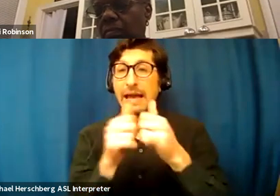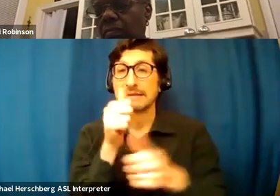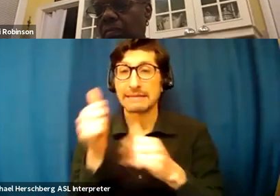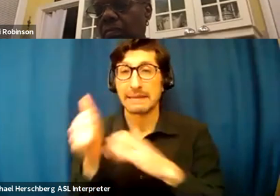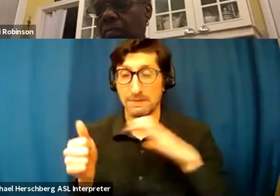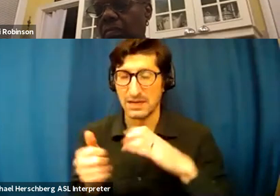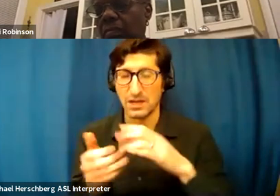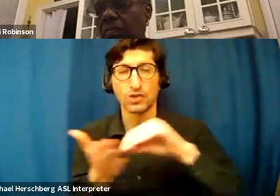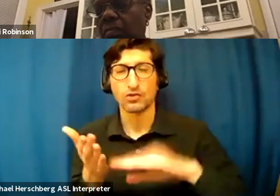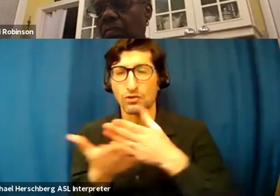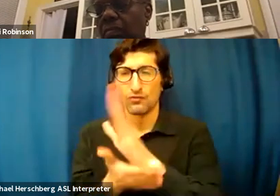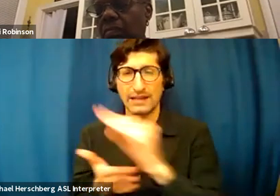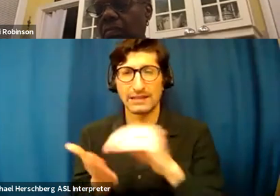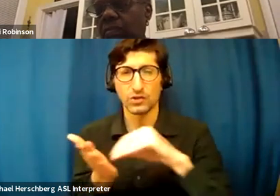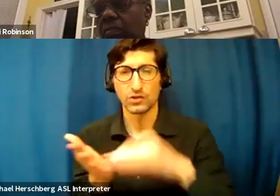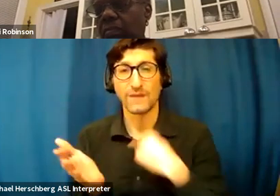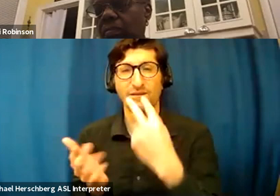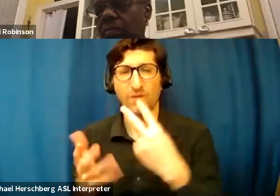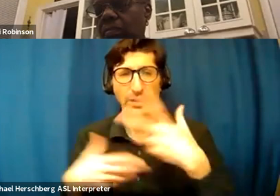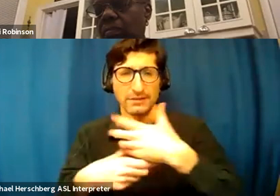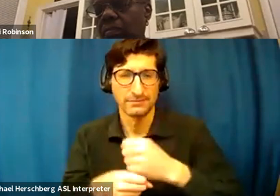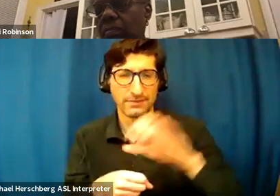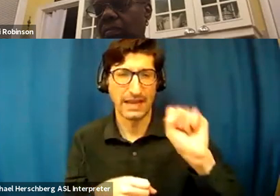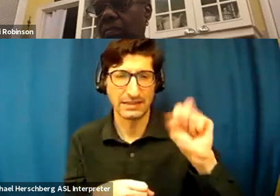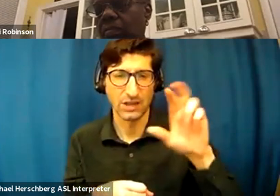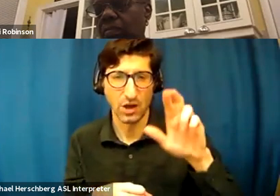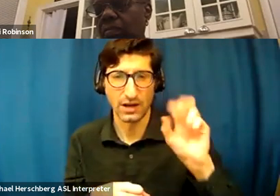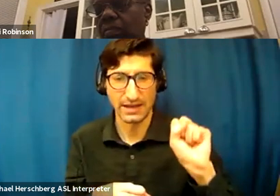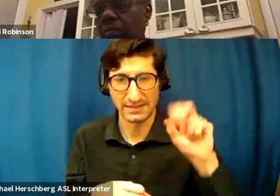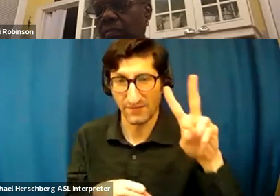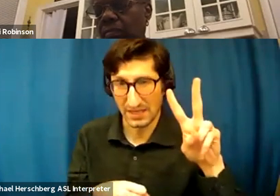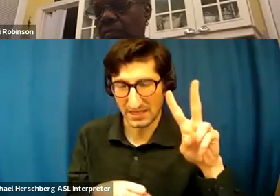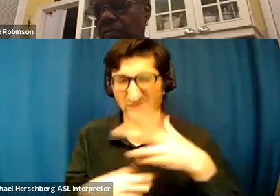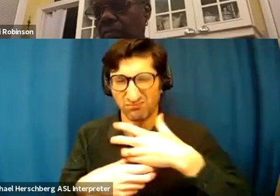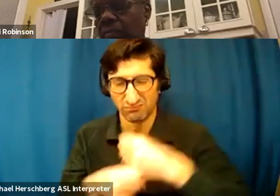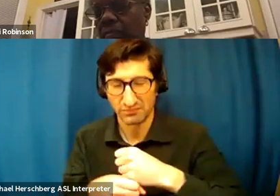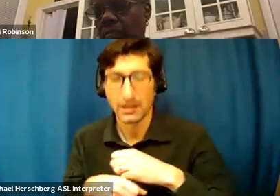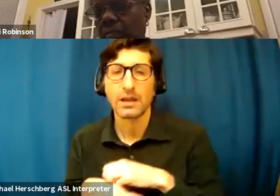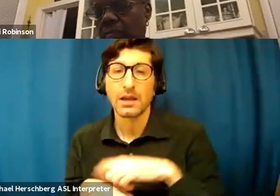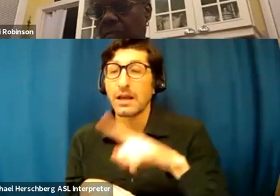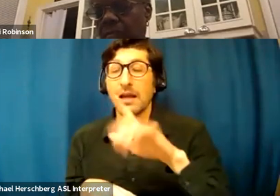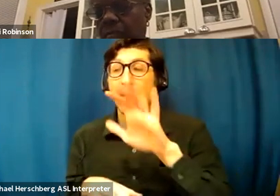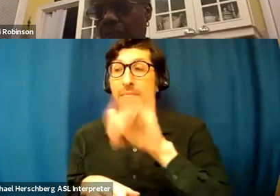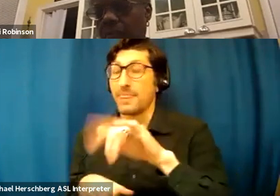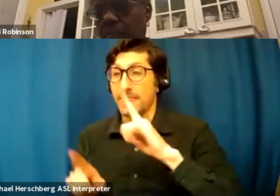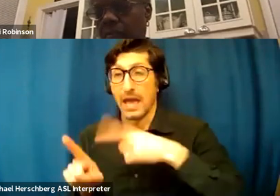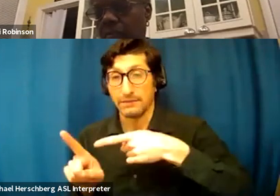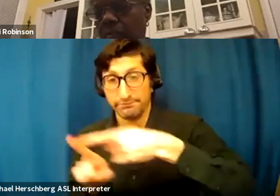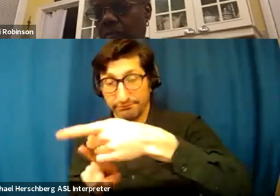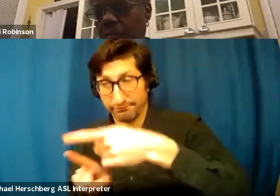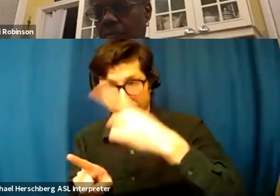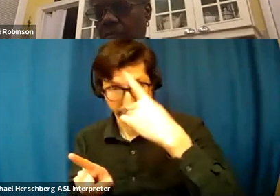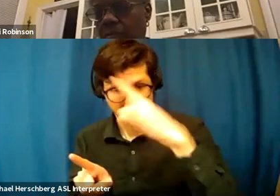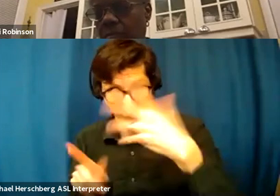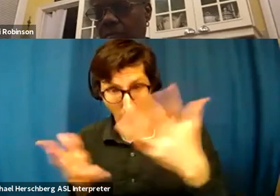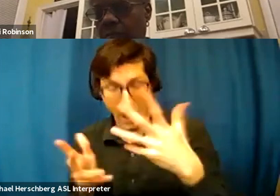Student Rights and Student Voice, also referred to as SRSV. The overview of this subcommittee is building